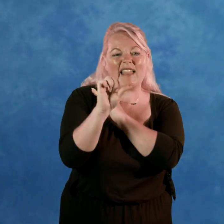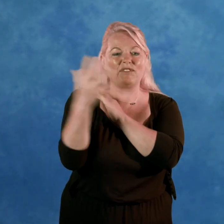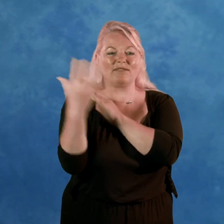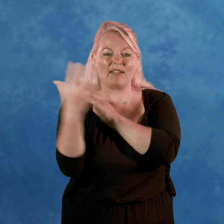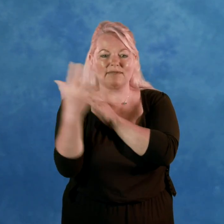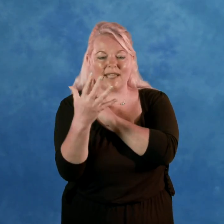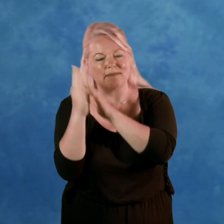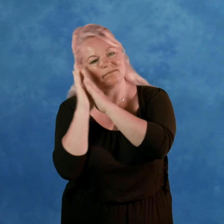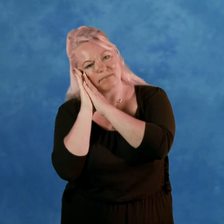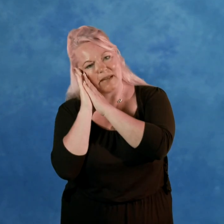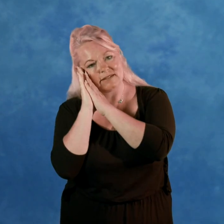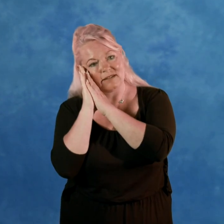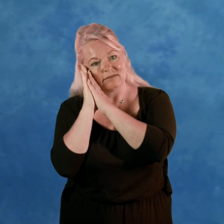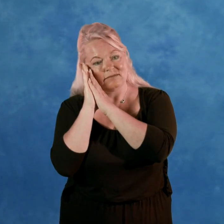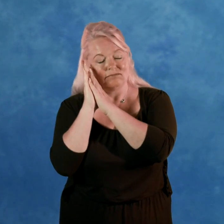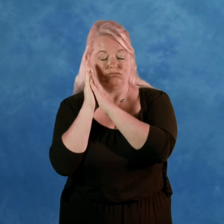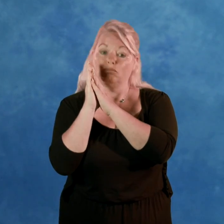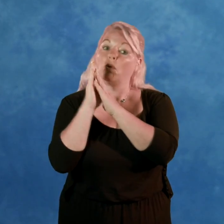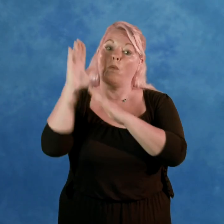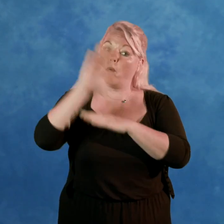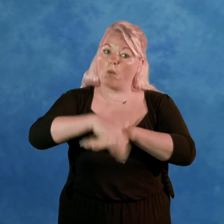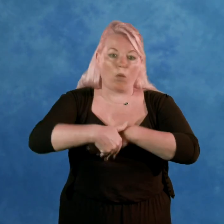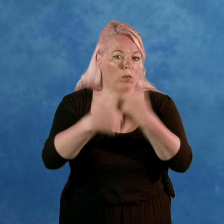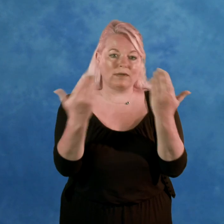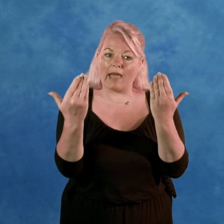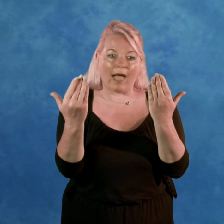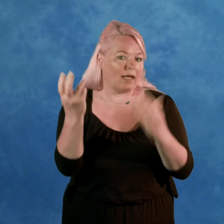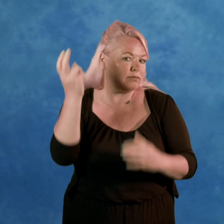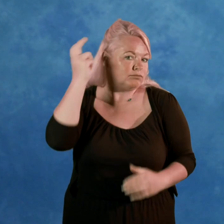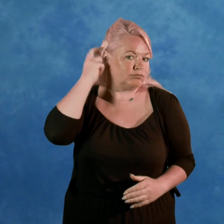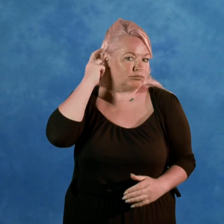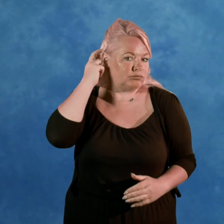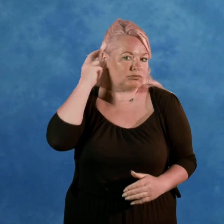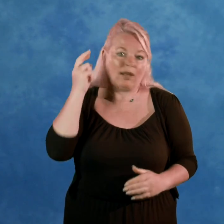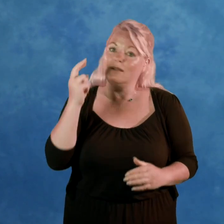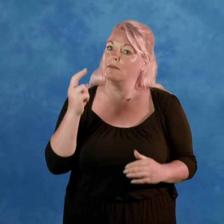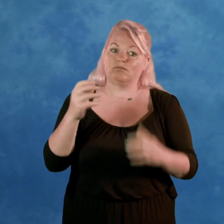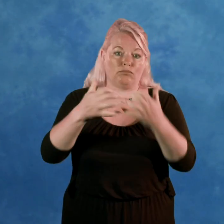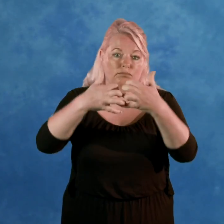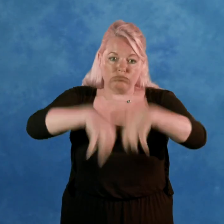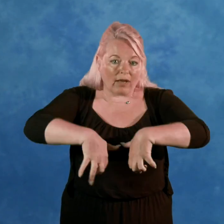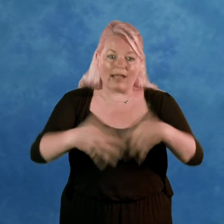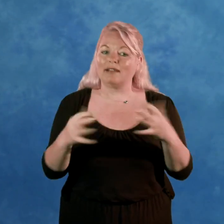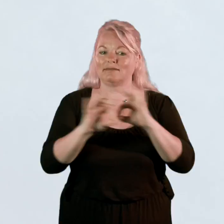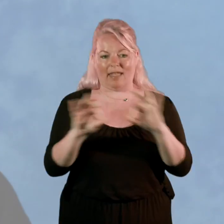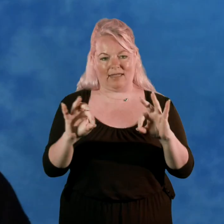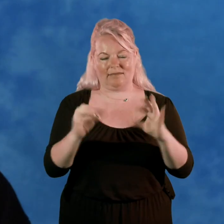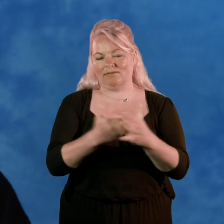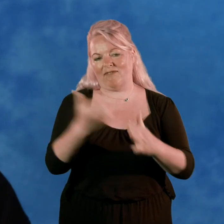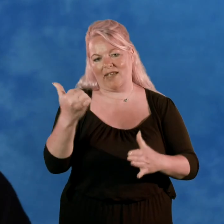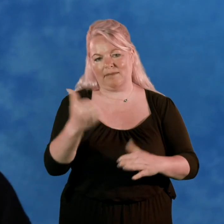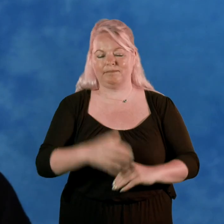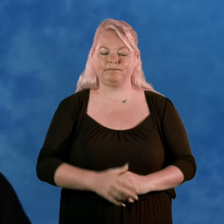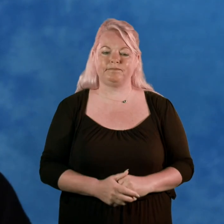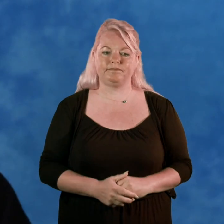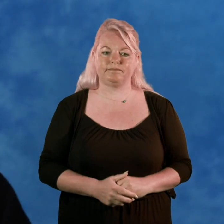11:15. It stays on the entire day. It's never let me down. It's brilliant.